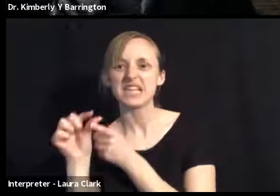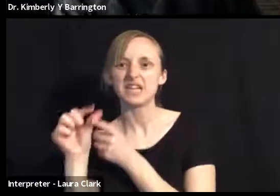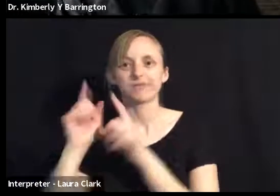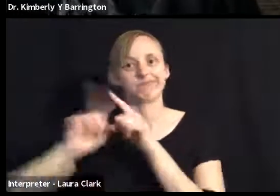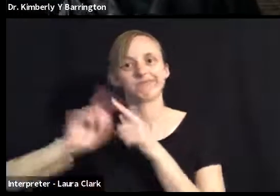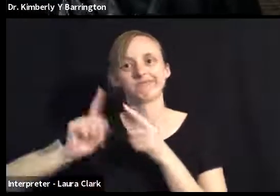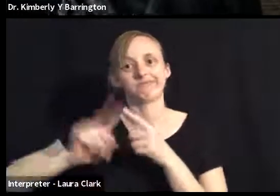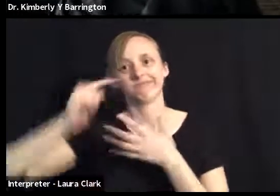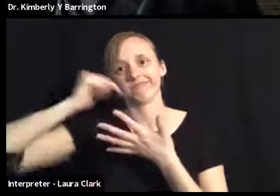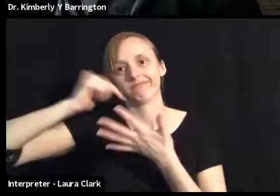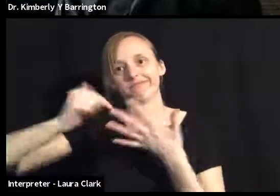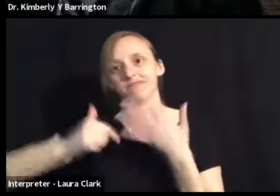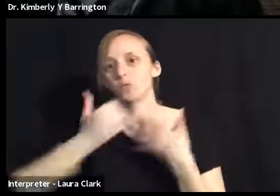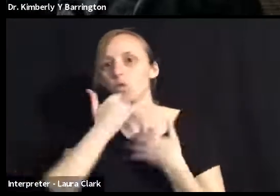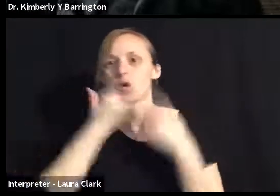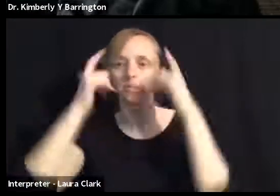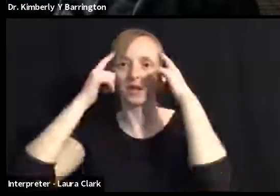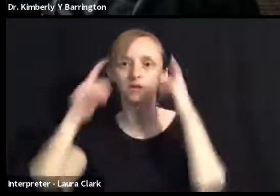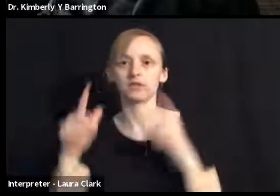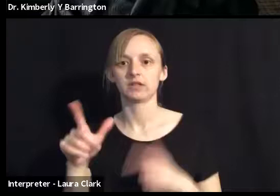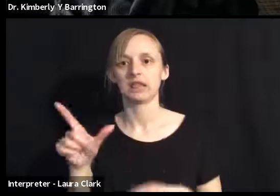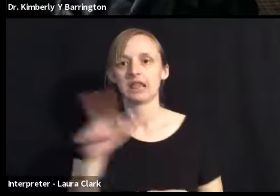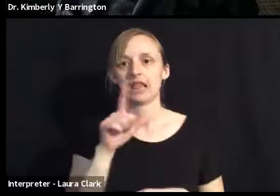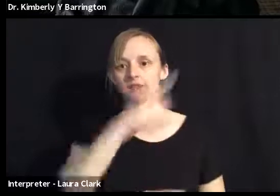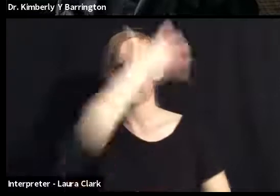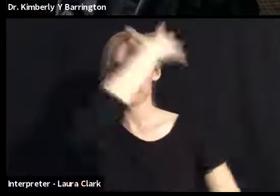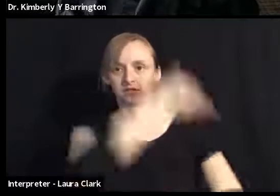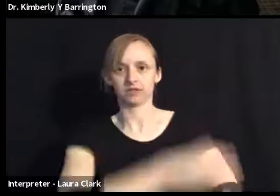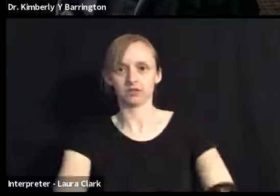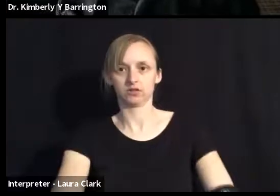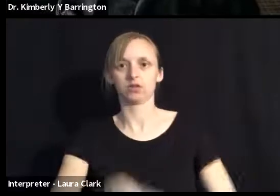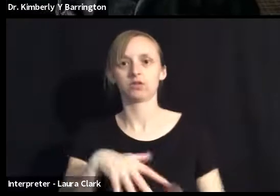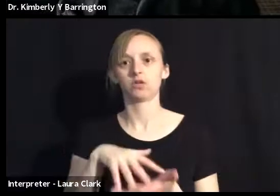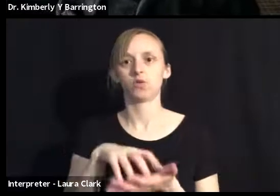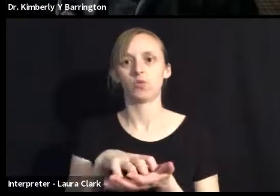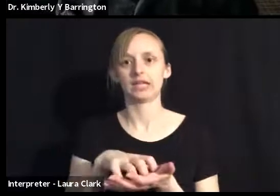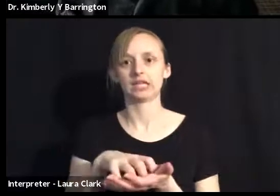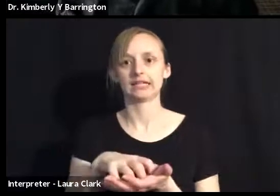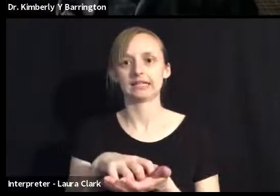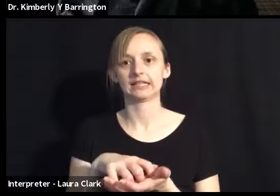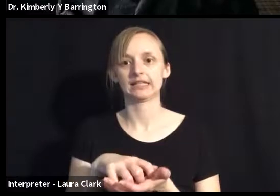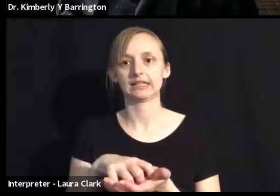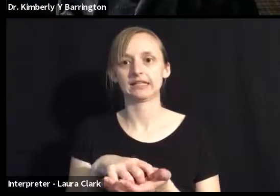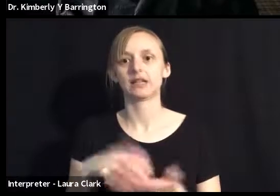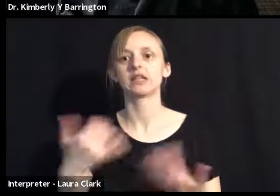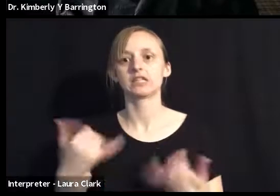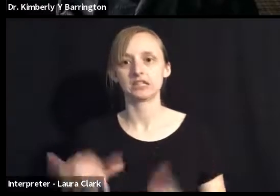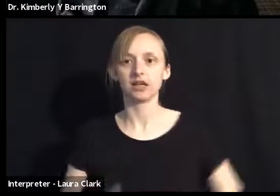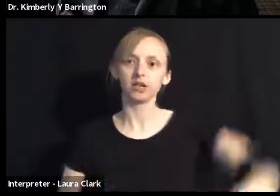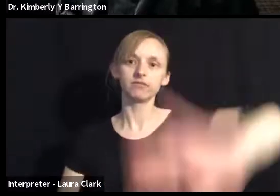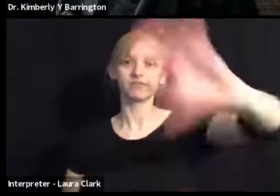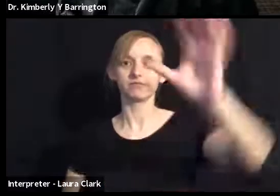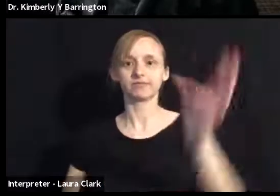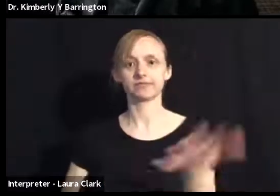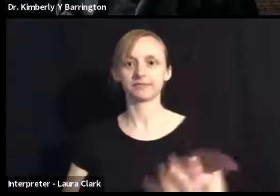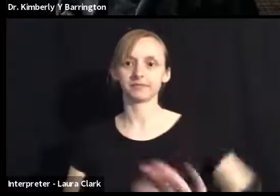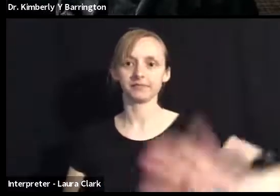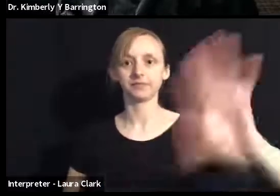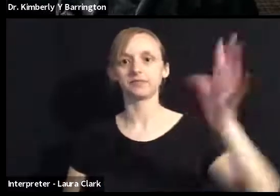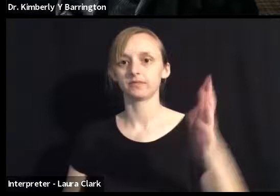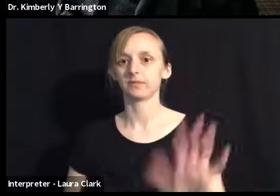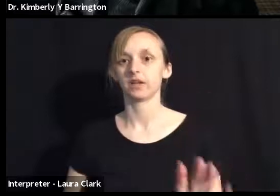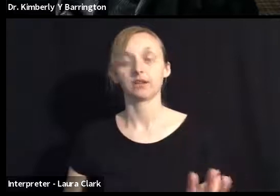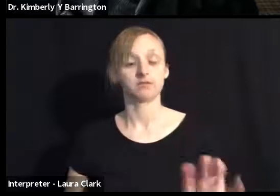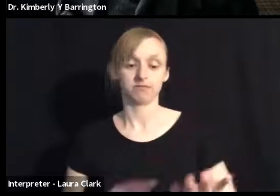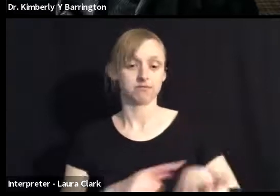of course, my left side is just the weakest. So, but I'm still able to do this. So that in itself is a